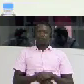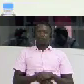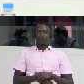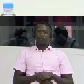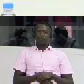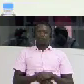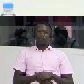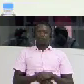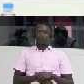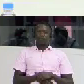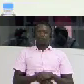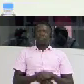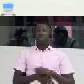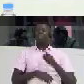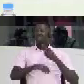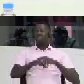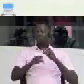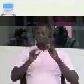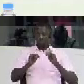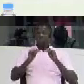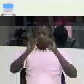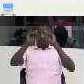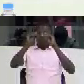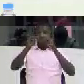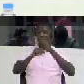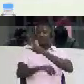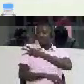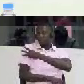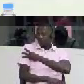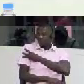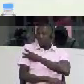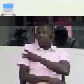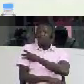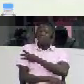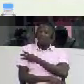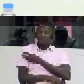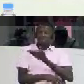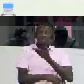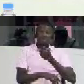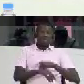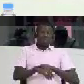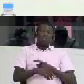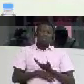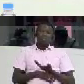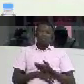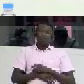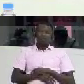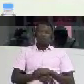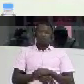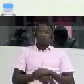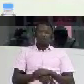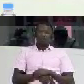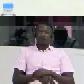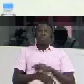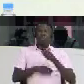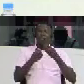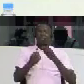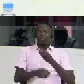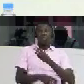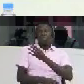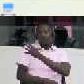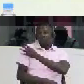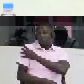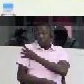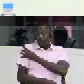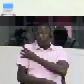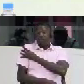Promoted my sergeant. Yes, I was promoted to the rank of a sergeant. Then my staff sergeant.